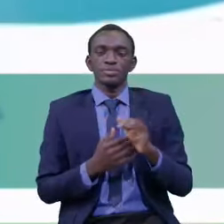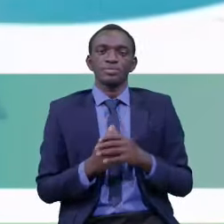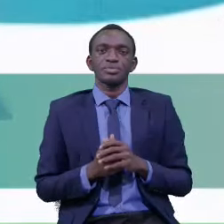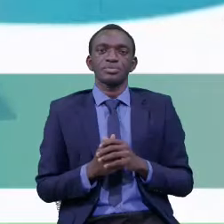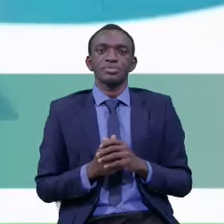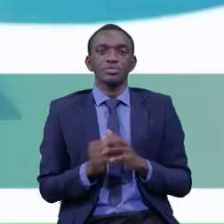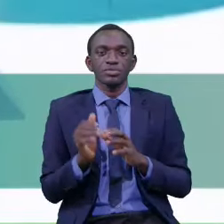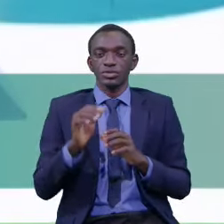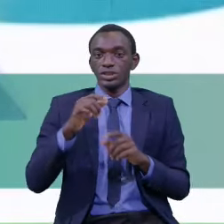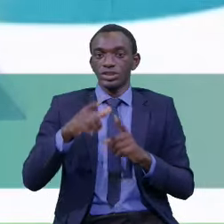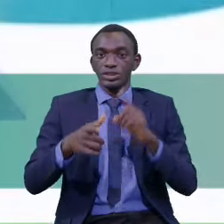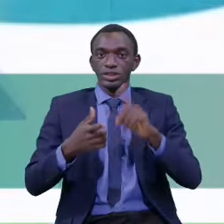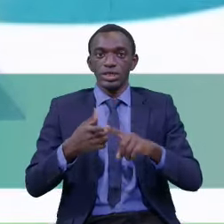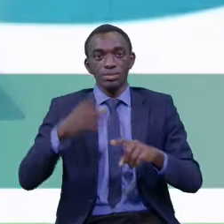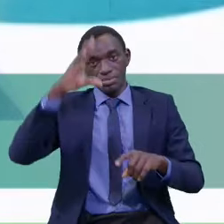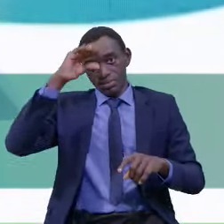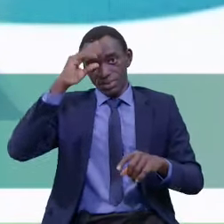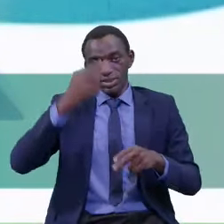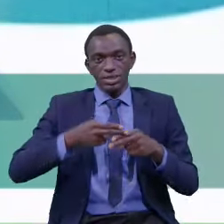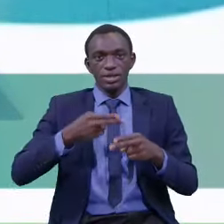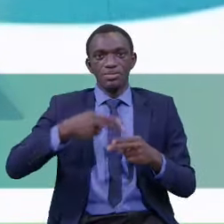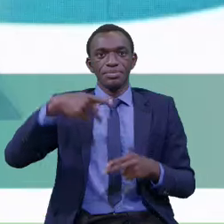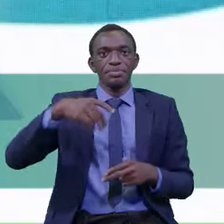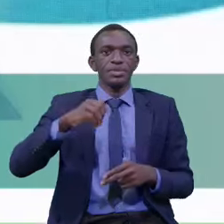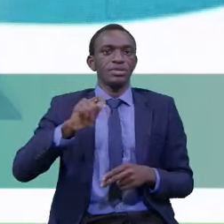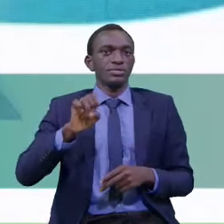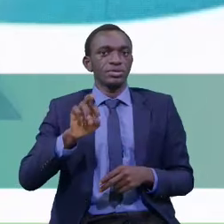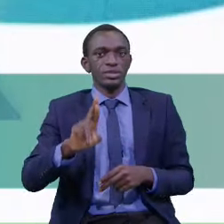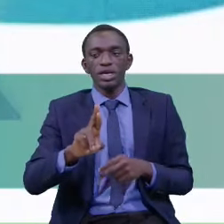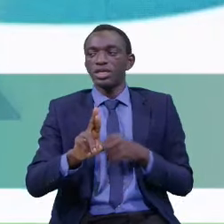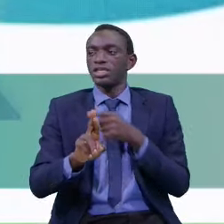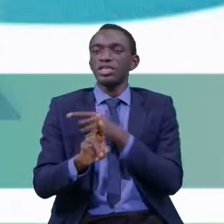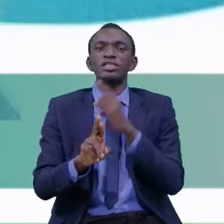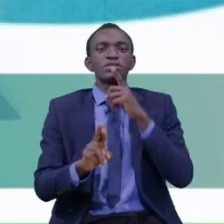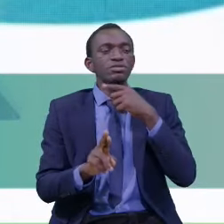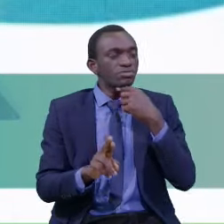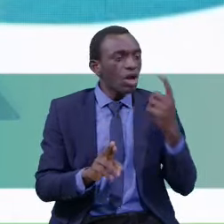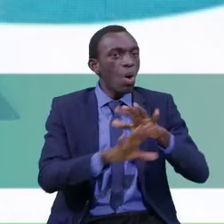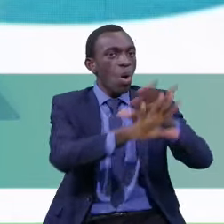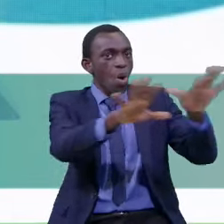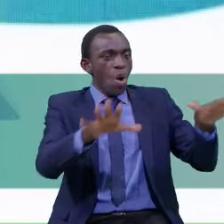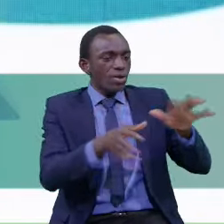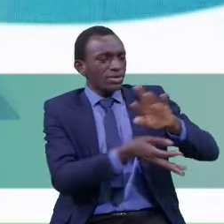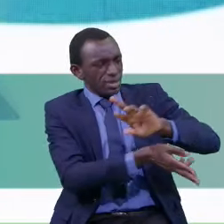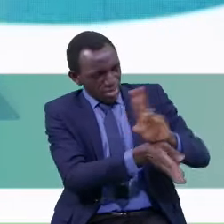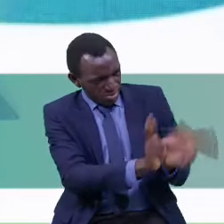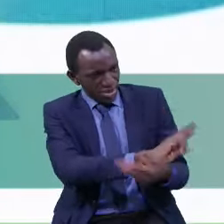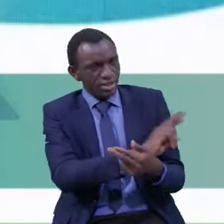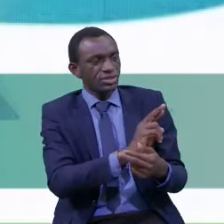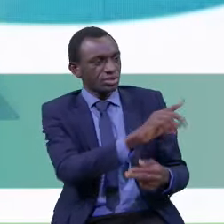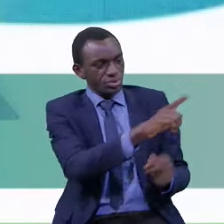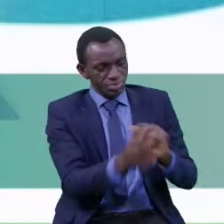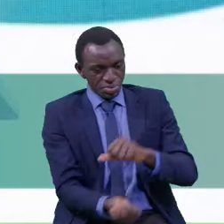Peter said unto them, repent and be baptized, everyone, in